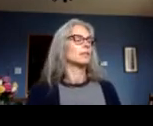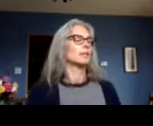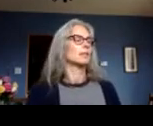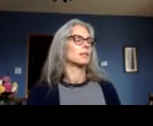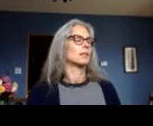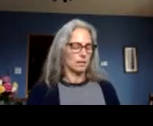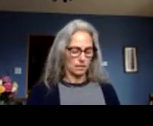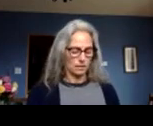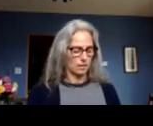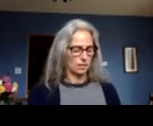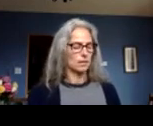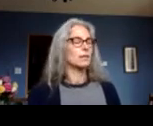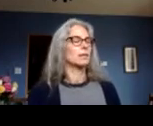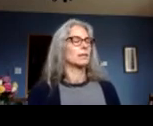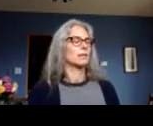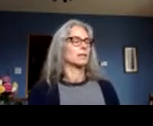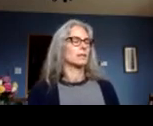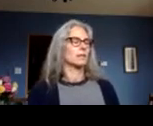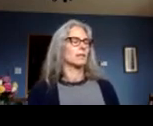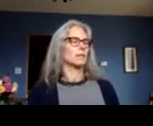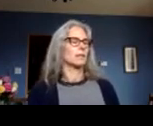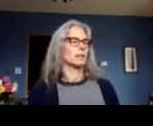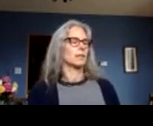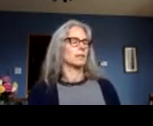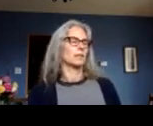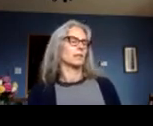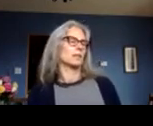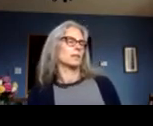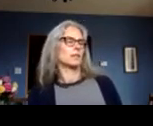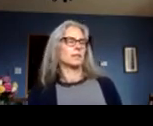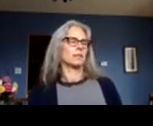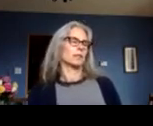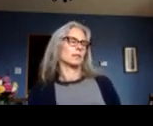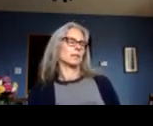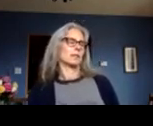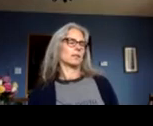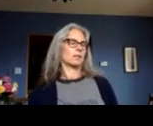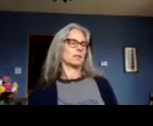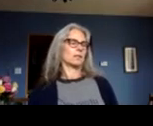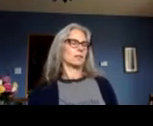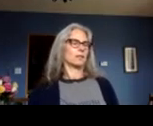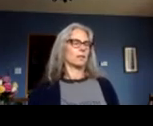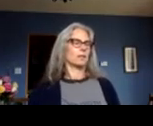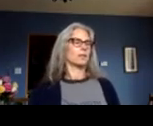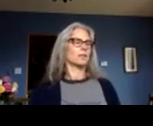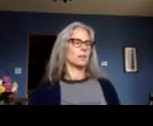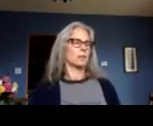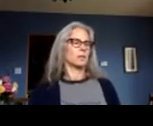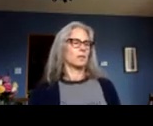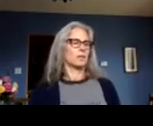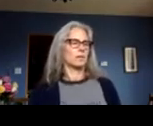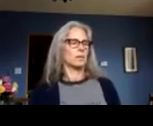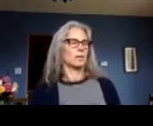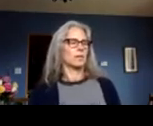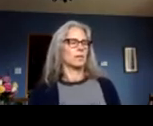I want you to create an assignment, just to make an assignment. It doesn't have to be a real assignment you're going to give. You can delete it later. Don't worry. Just